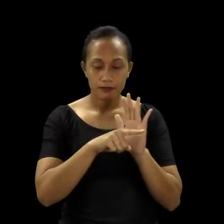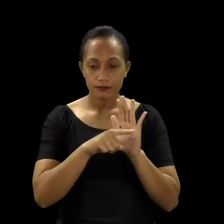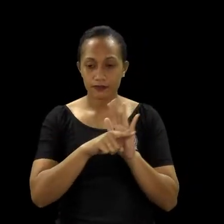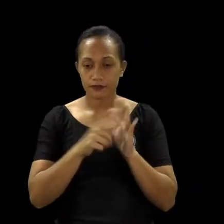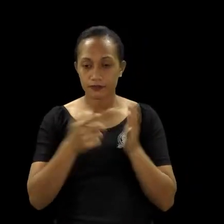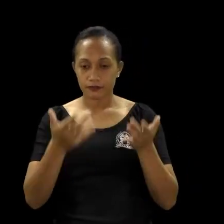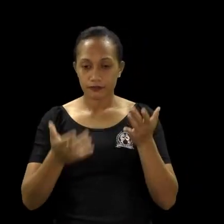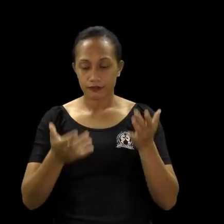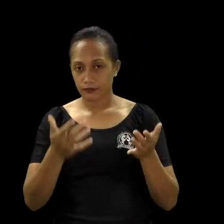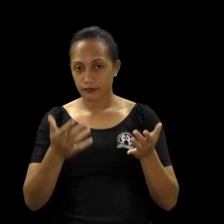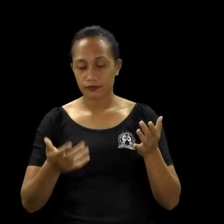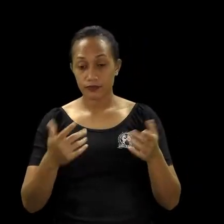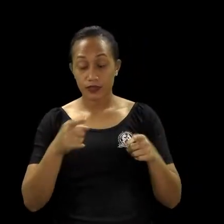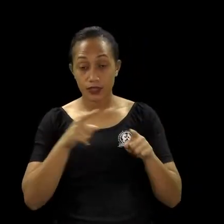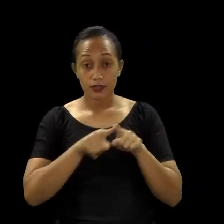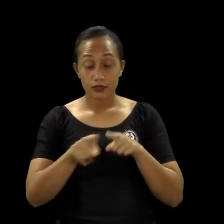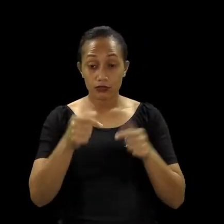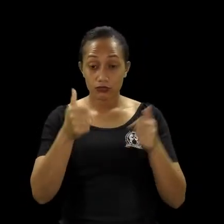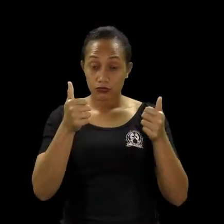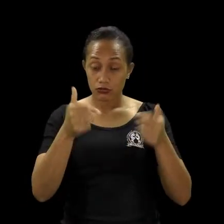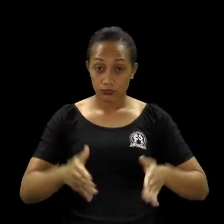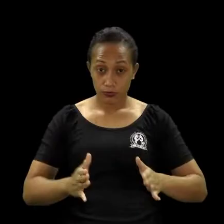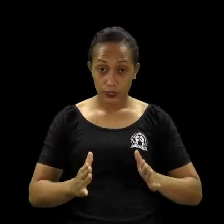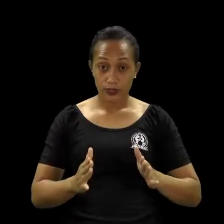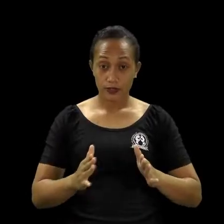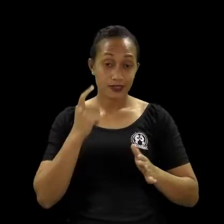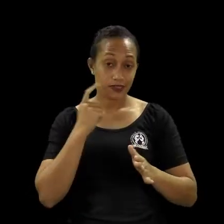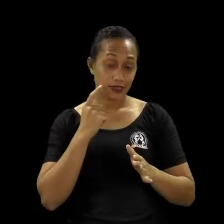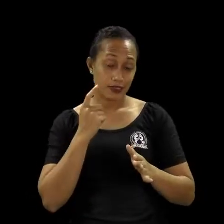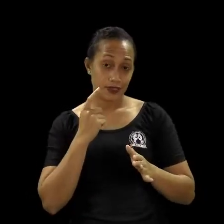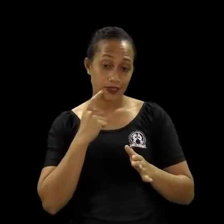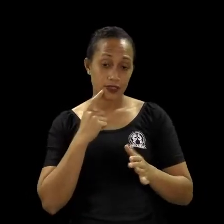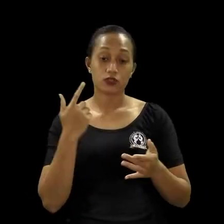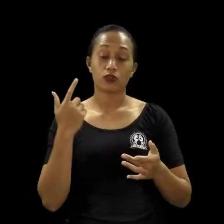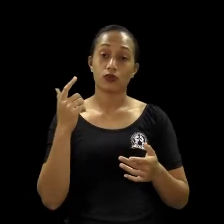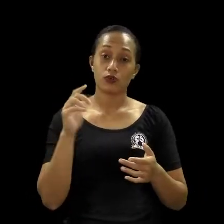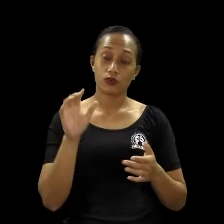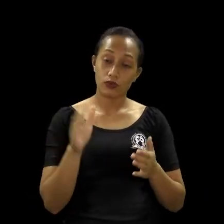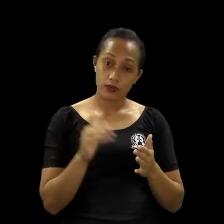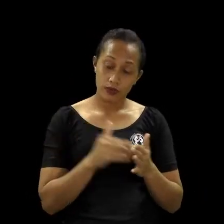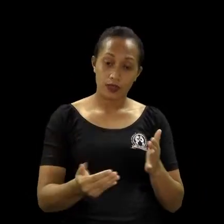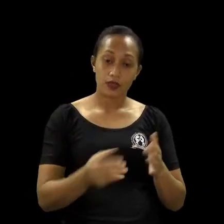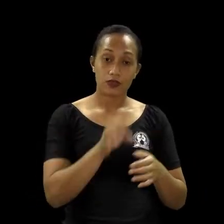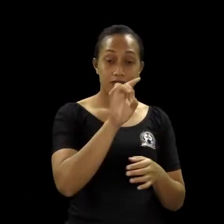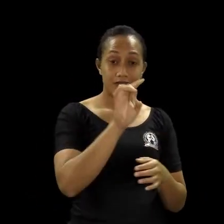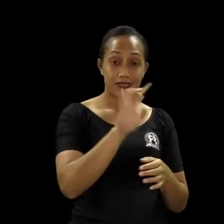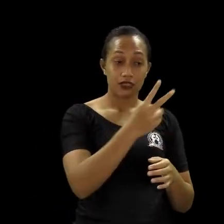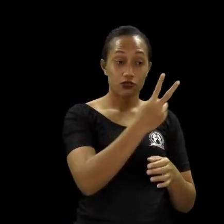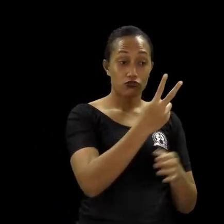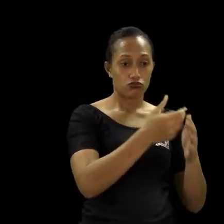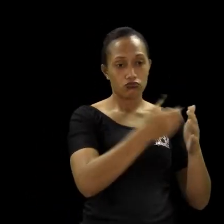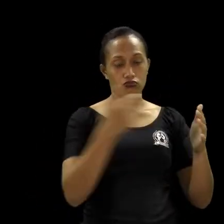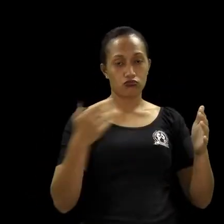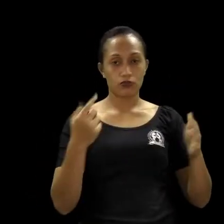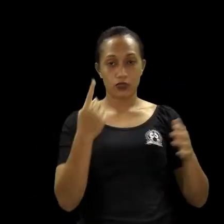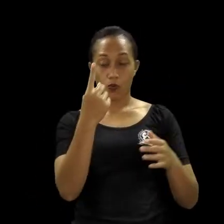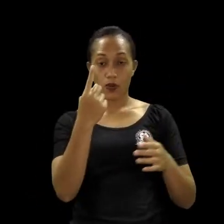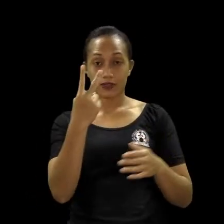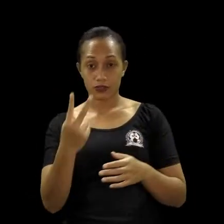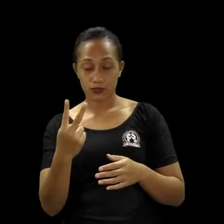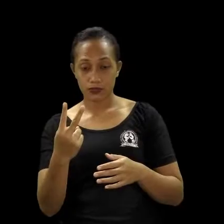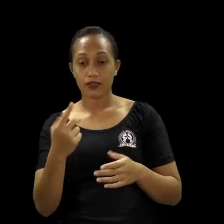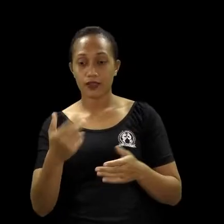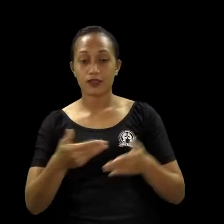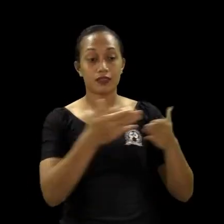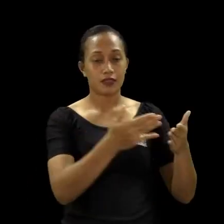order to subtract using the most traditional technique. So let's take a tenth from the 2, so it's only 1/10 now, and give it